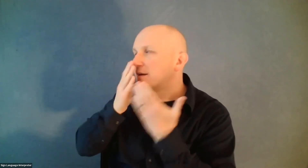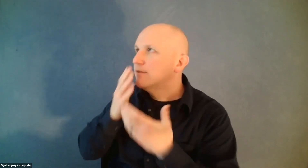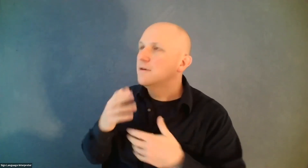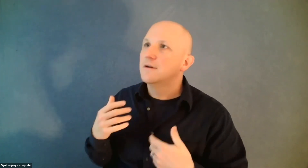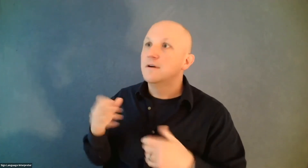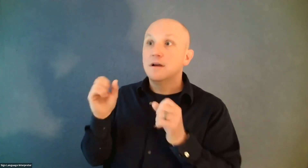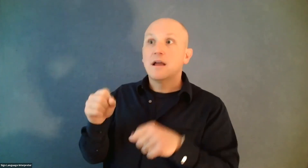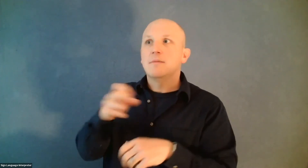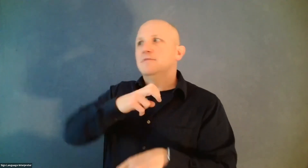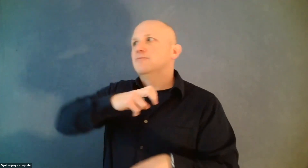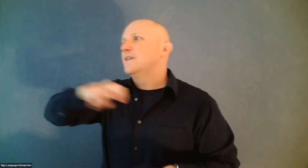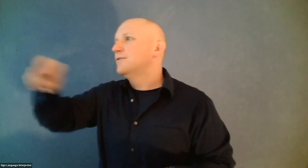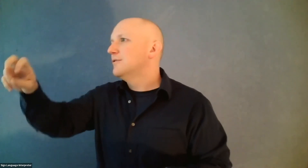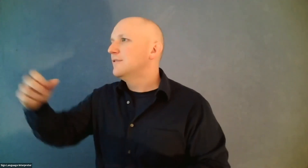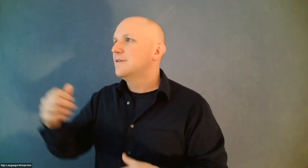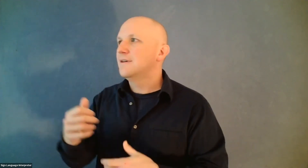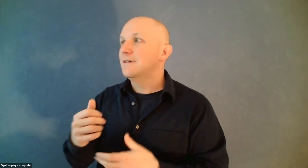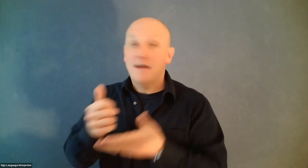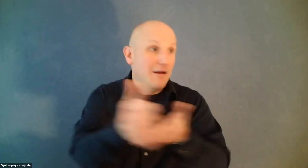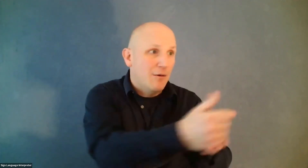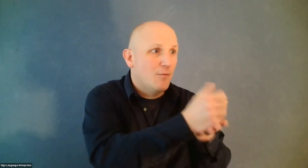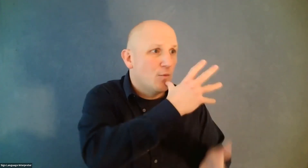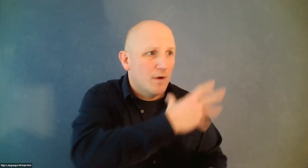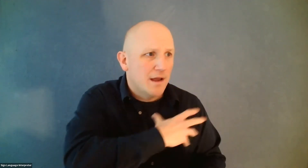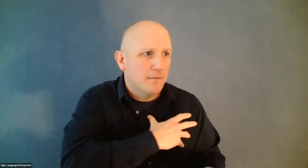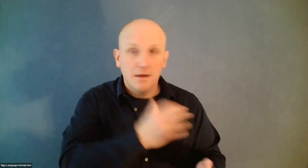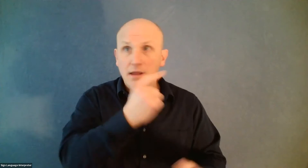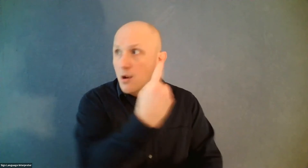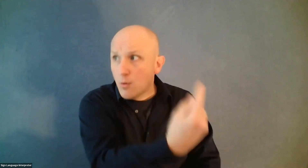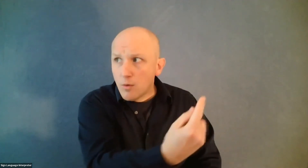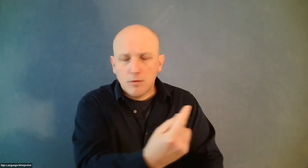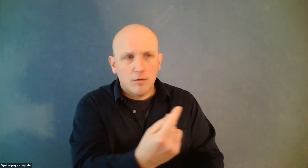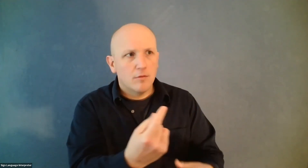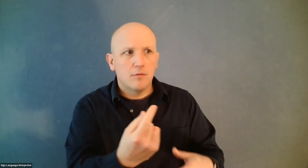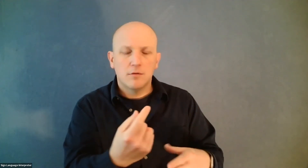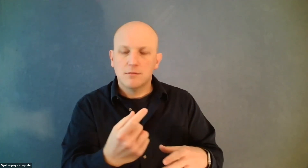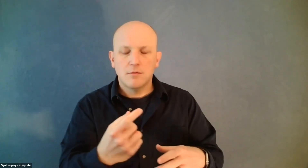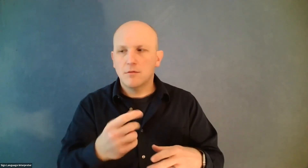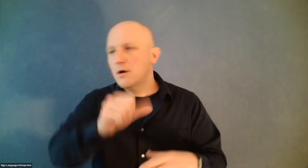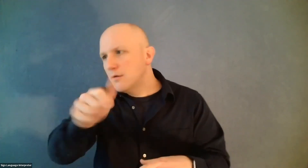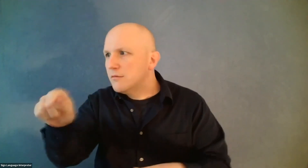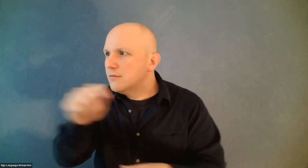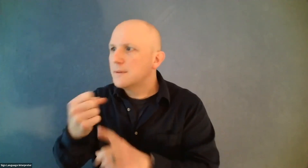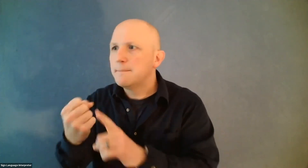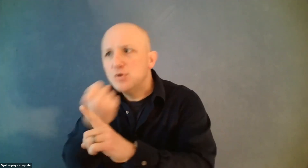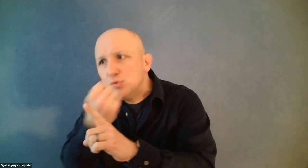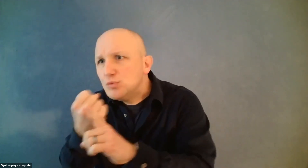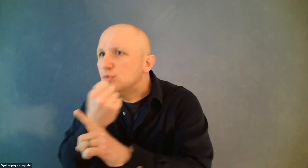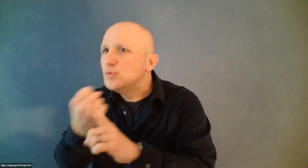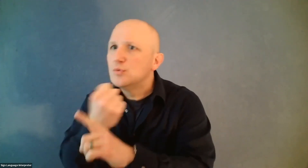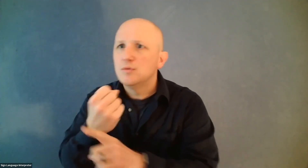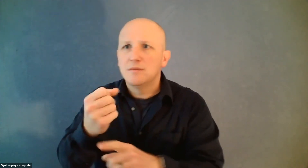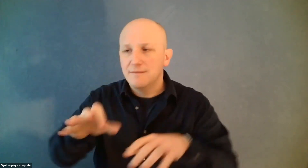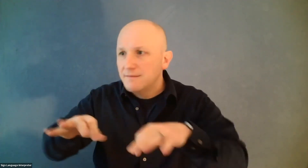helping women, or not just women, but people who is abused, to find homes. I'm getting in that